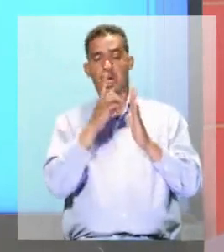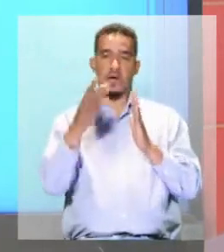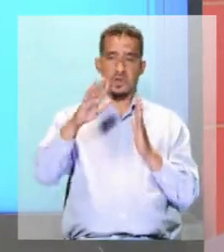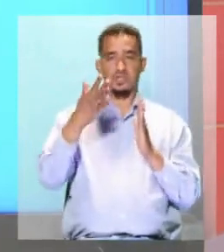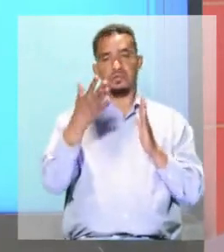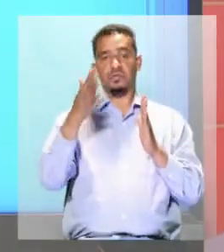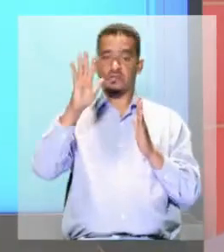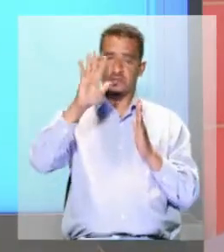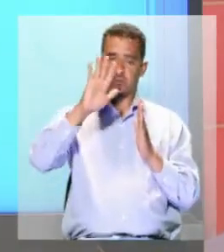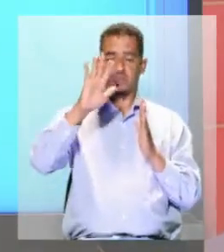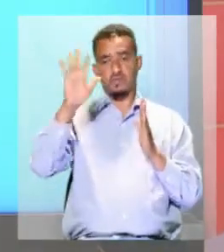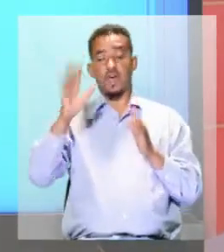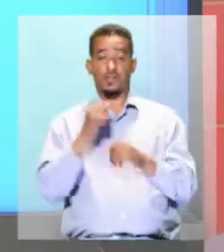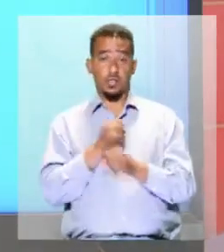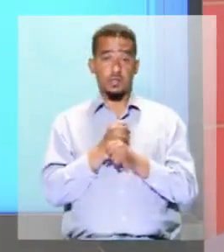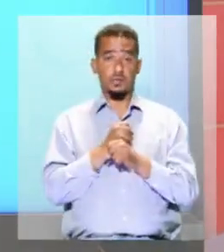is 55 years.